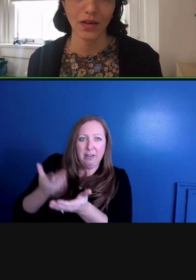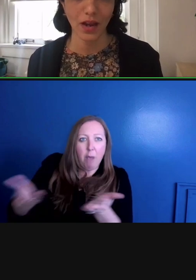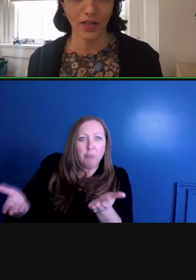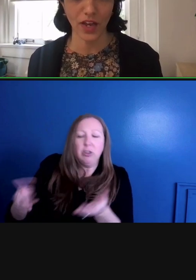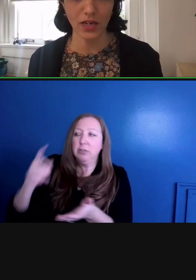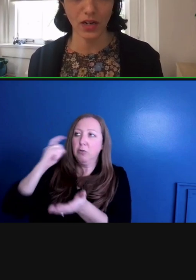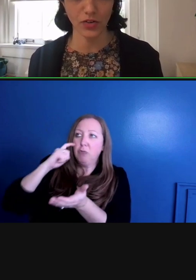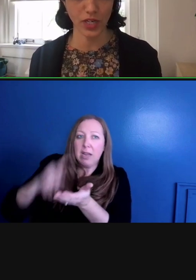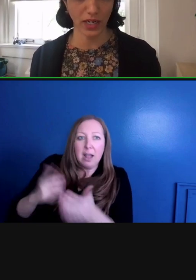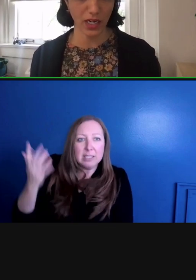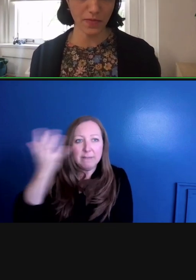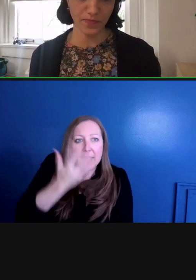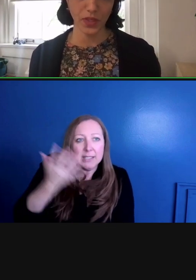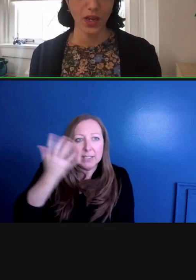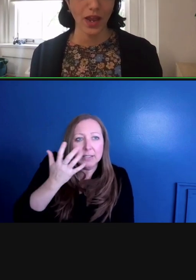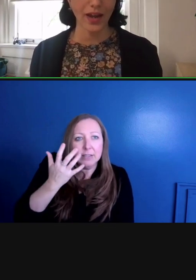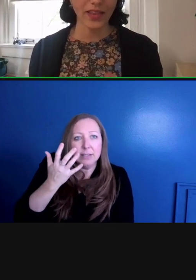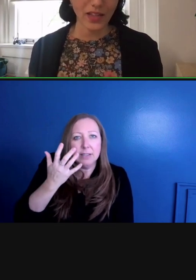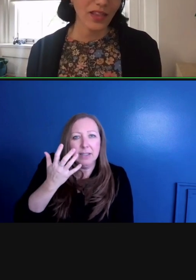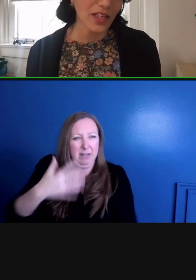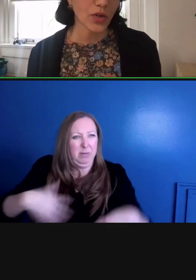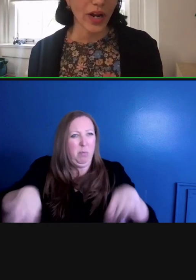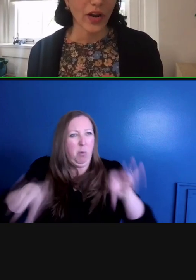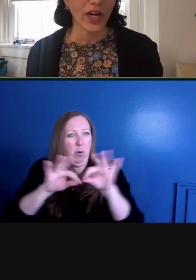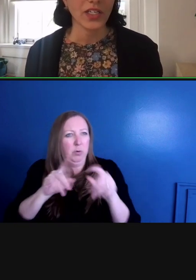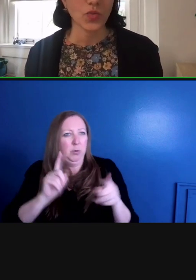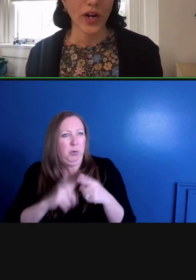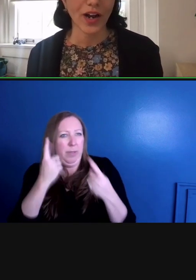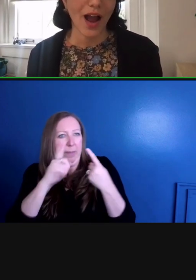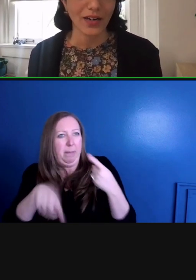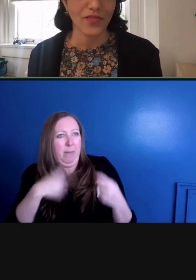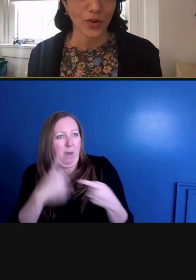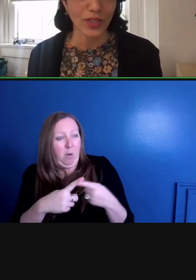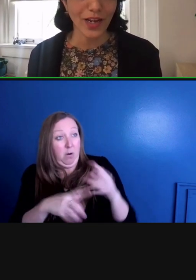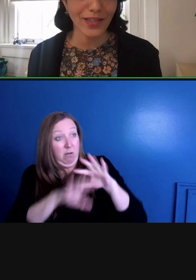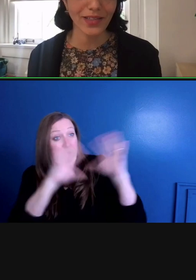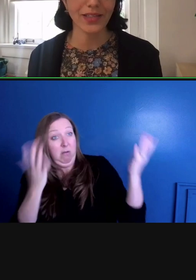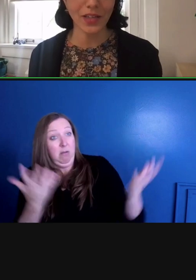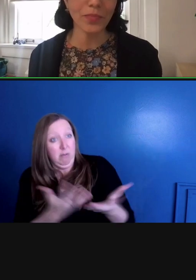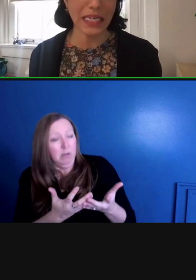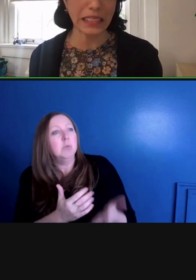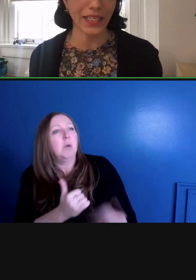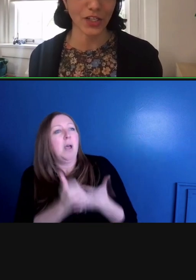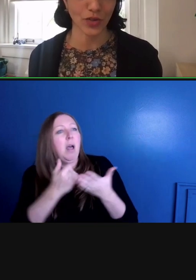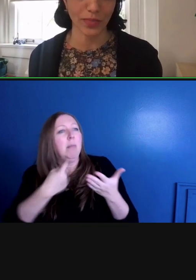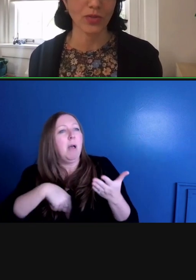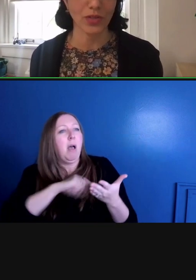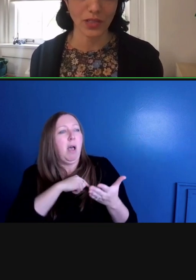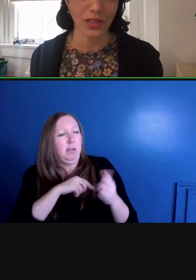scene and event understanding. And I think that these are areas where cognitive neuroscience can still